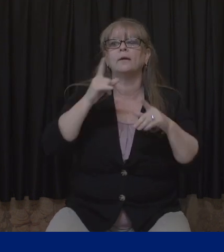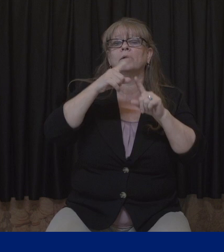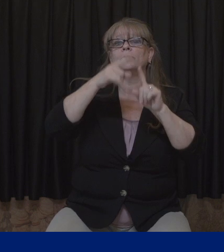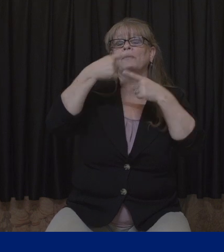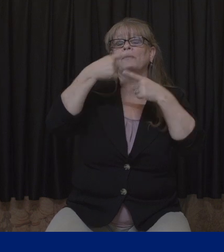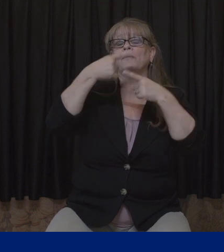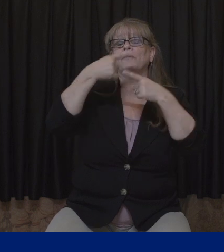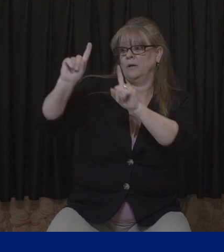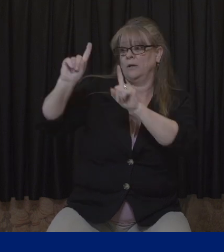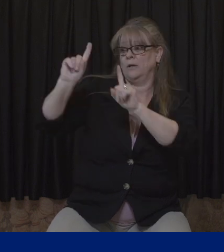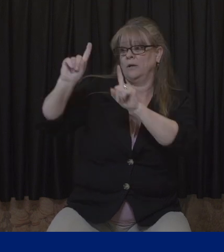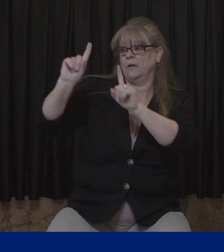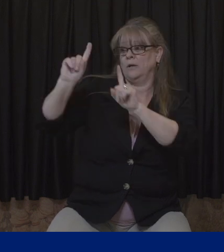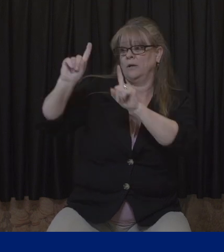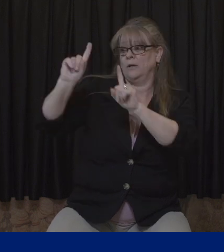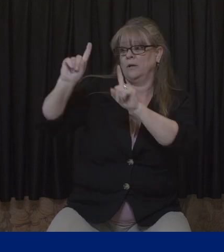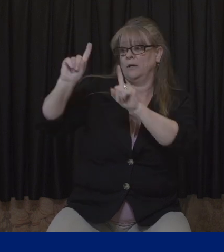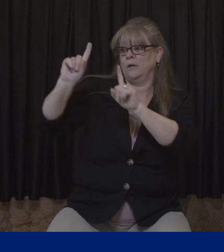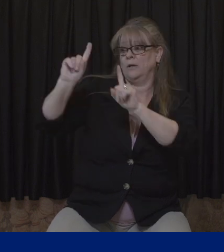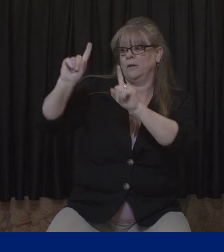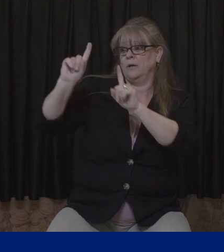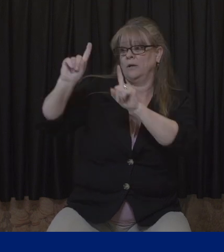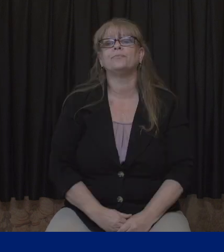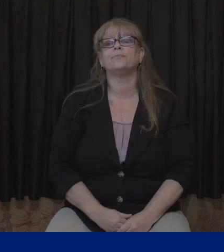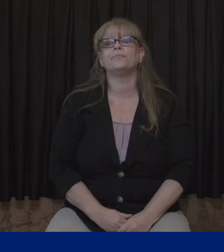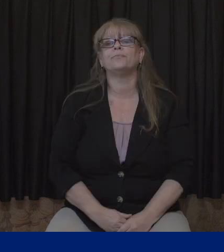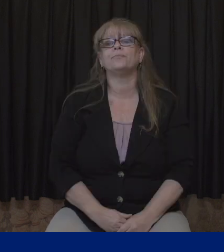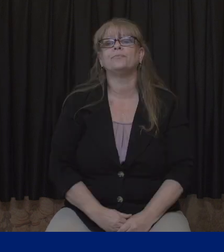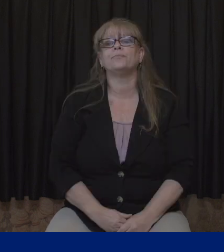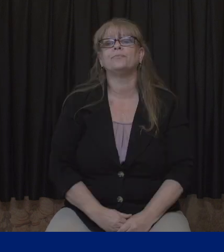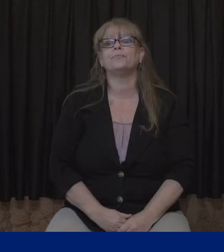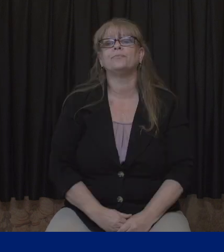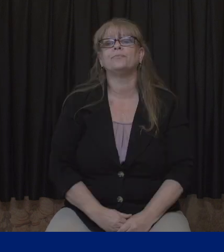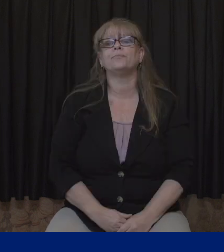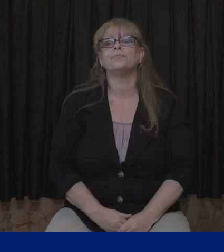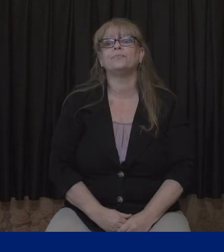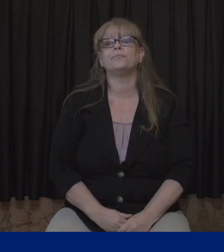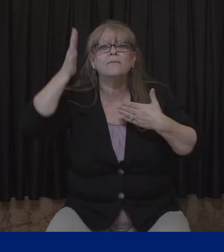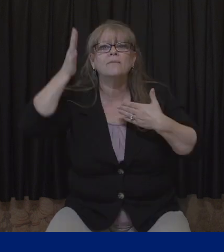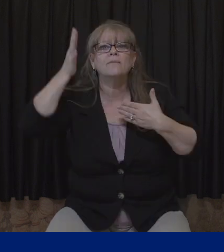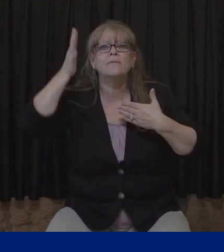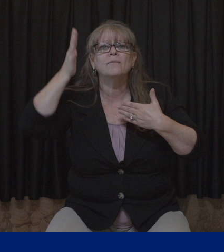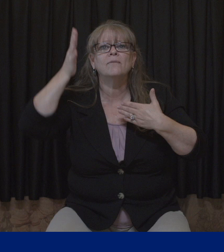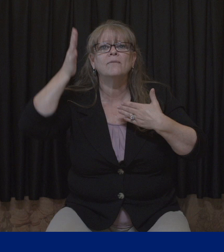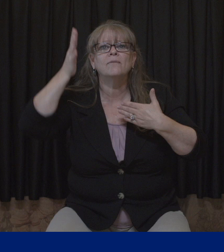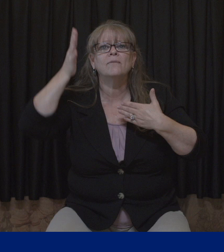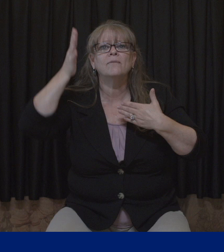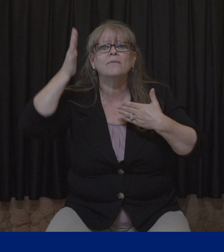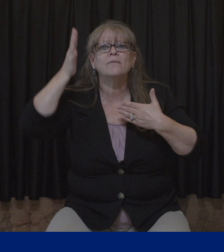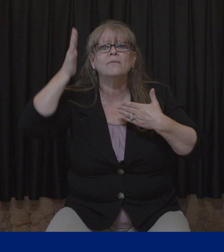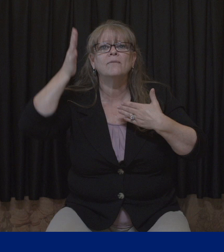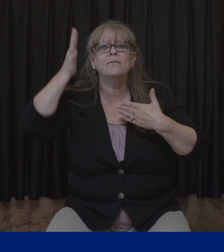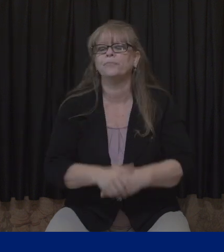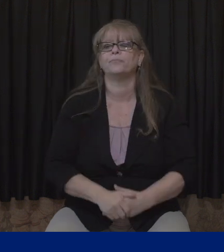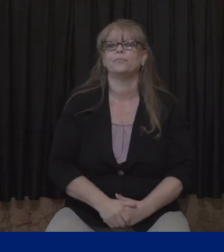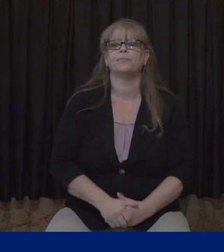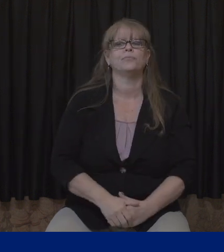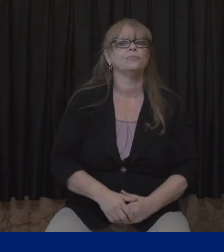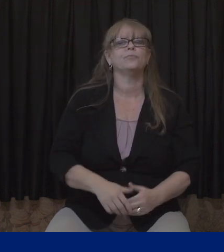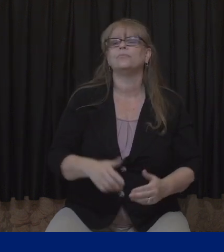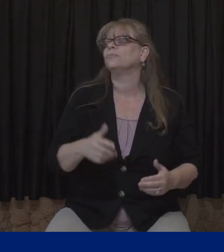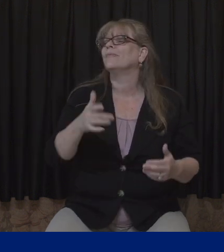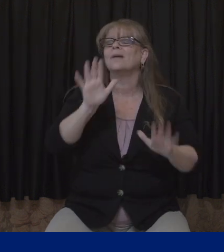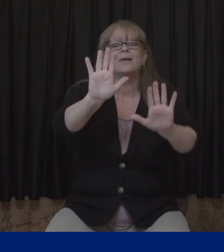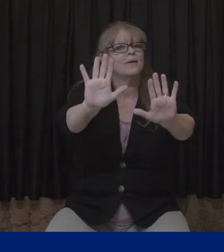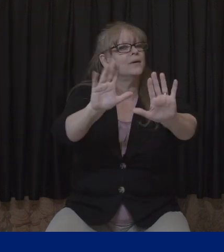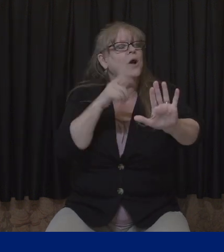It's a time not for anxiety, not for fear, but for justified caution in all of our actions. This shows how